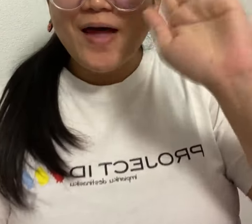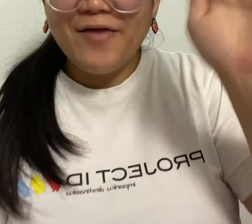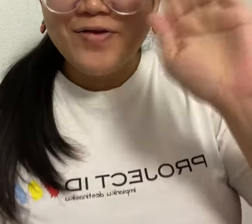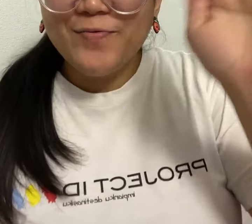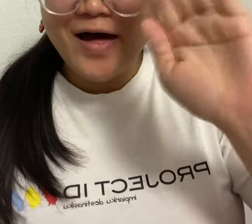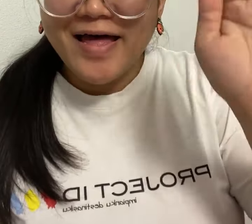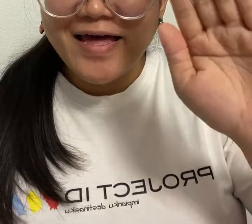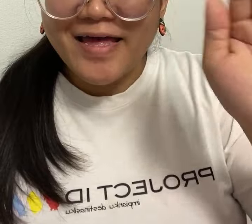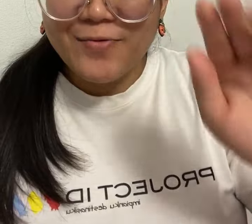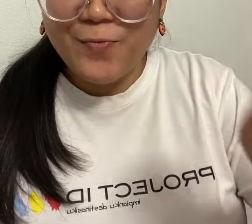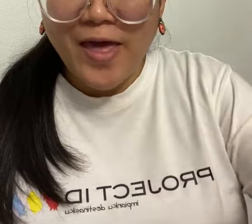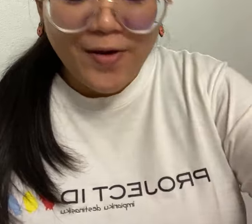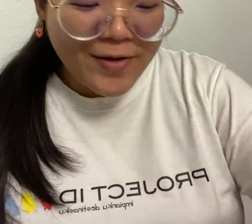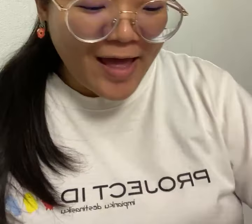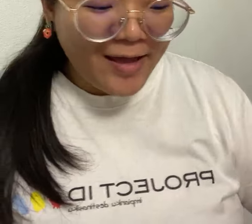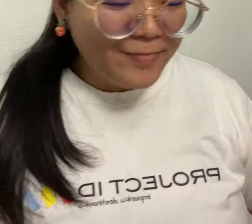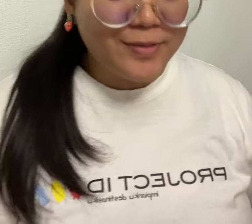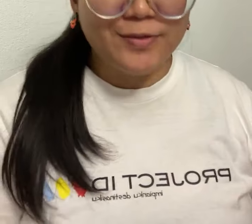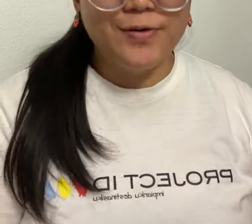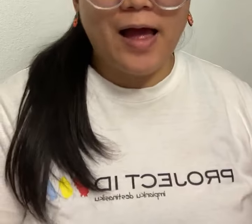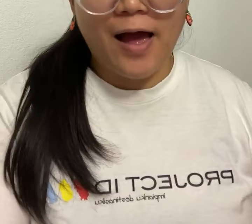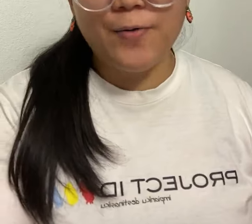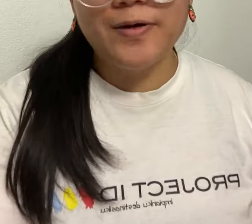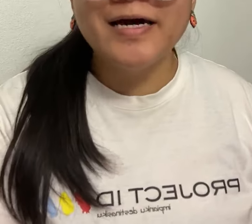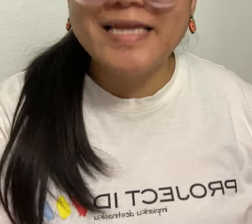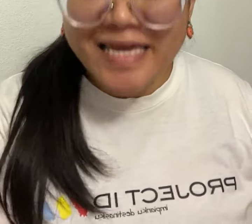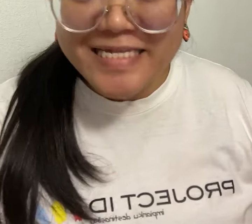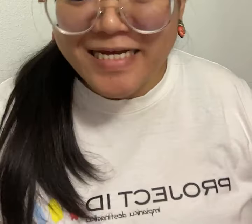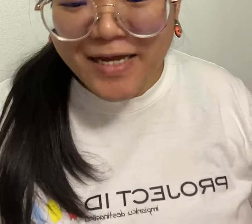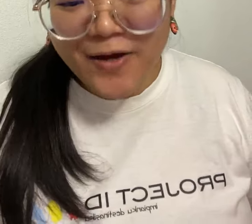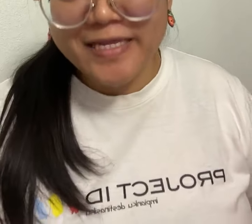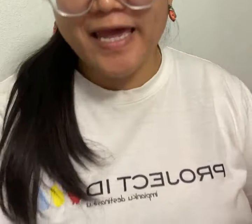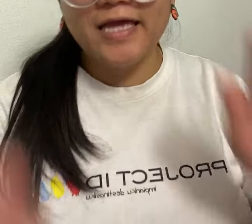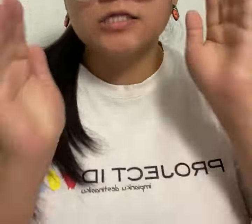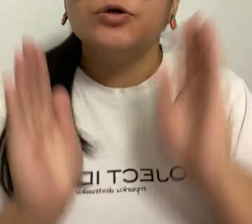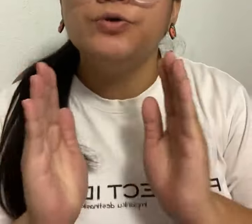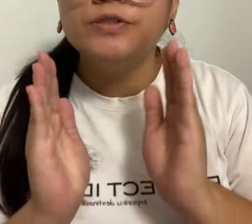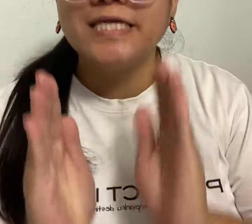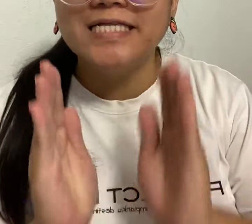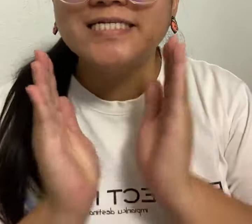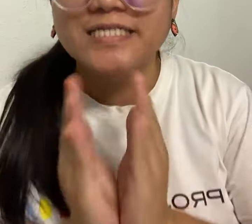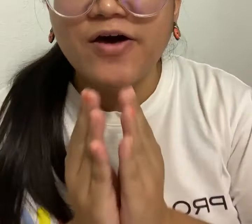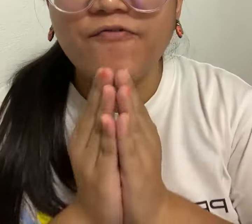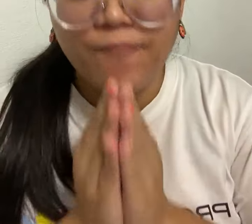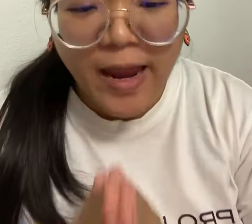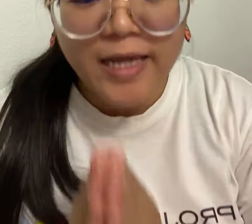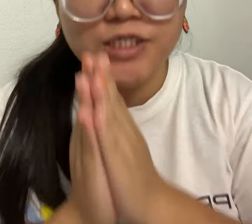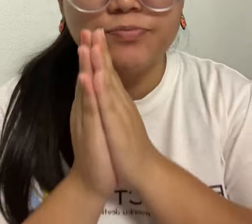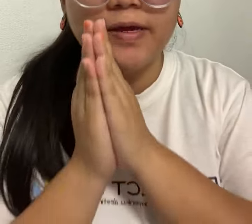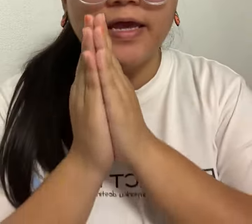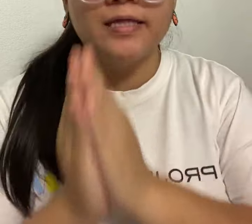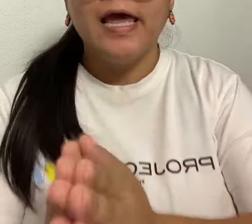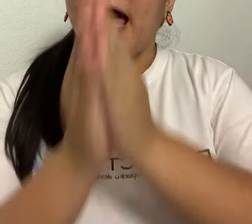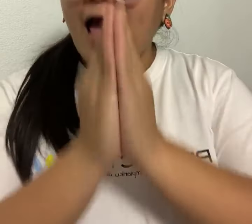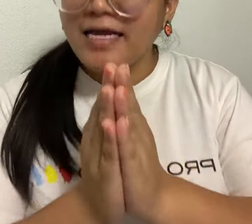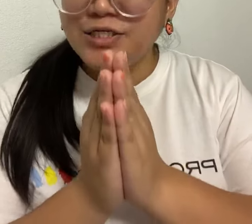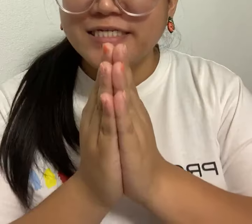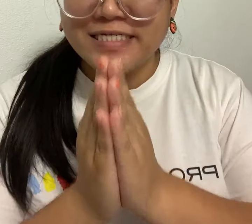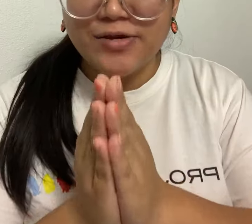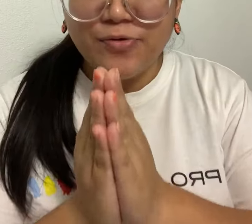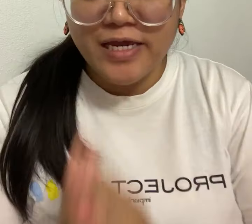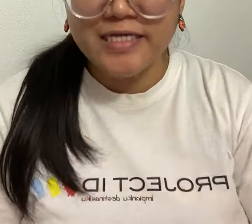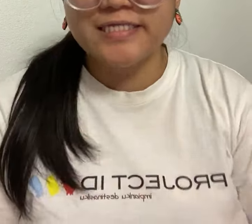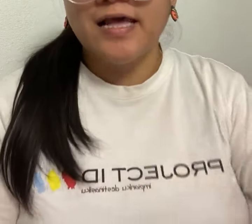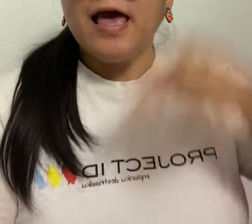Hello everyone, welcome to our KitaConnect Tools in Self Management